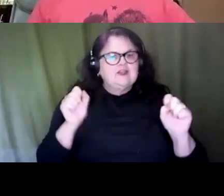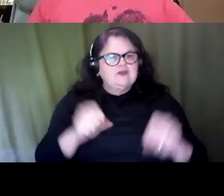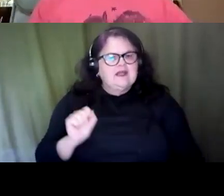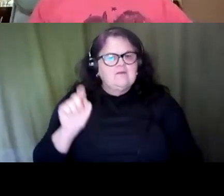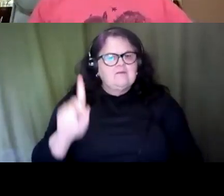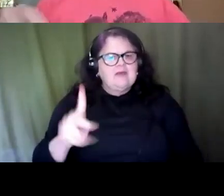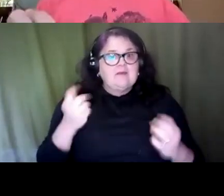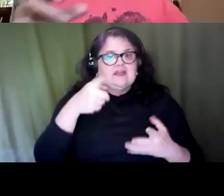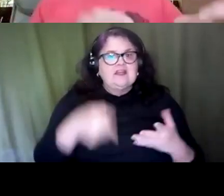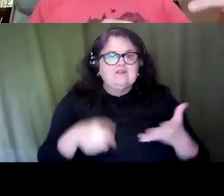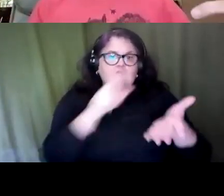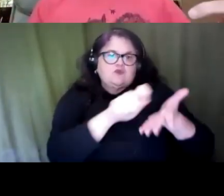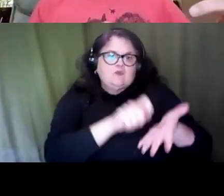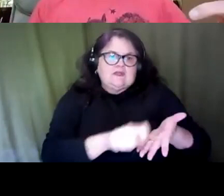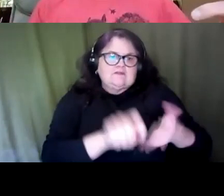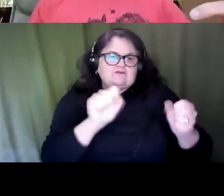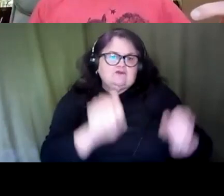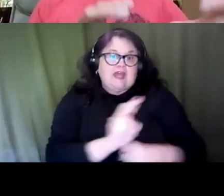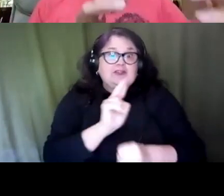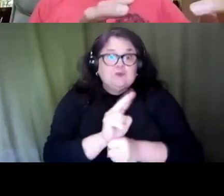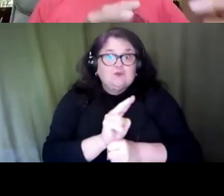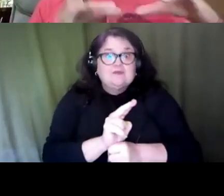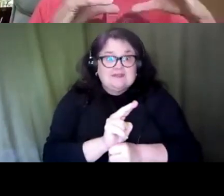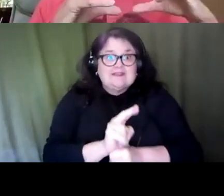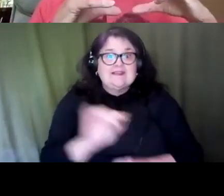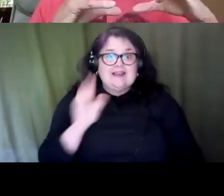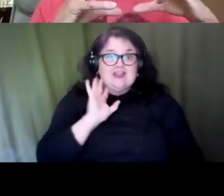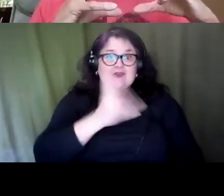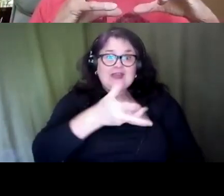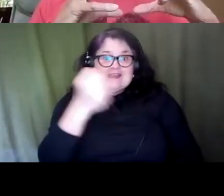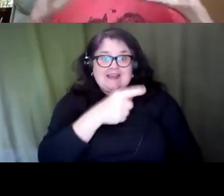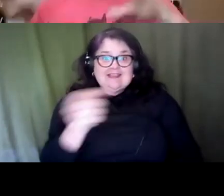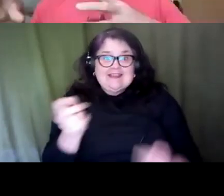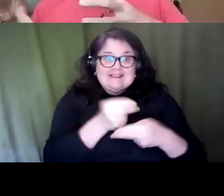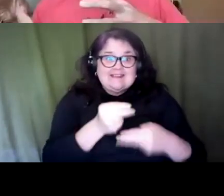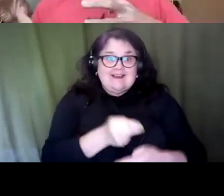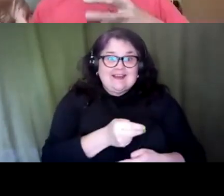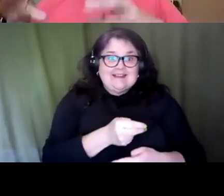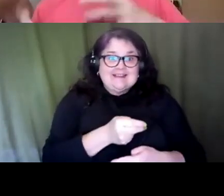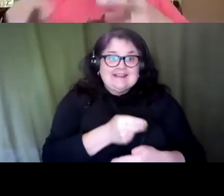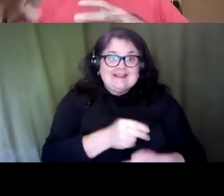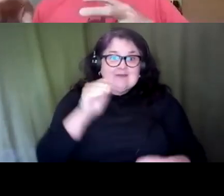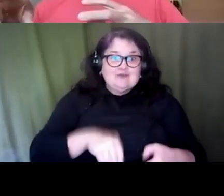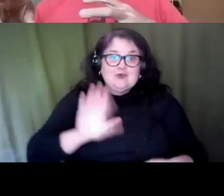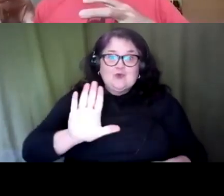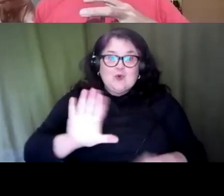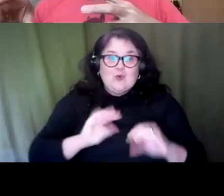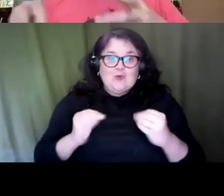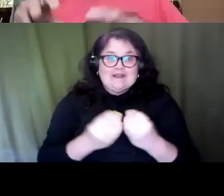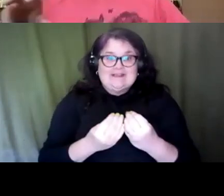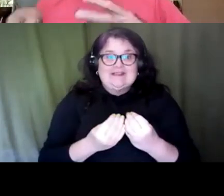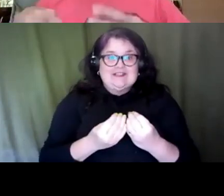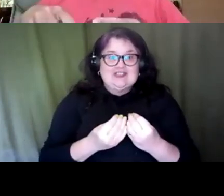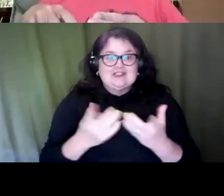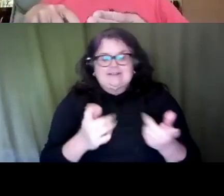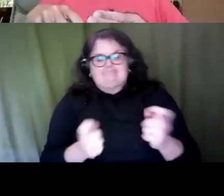many of them are written to actually be used if you want to. Like you can take these slides and plop them down into your own organization,